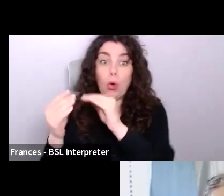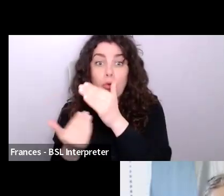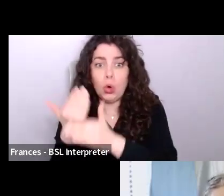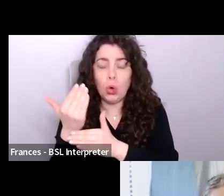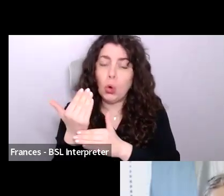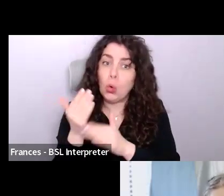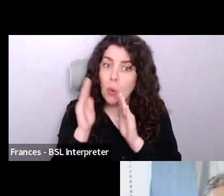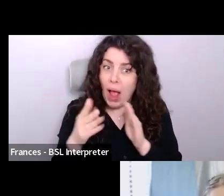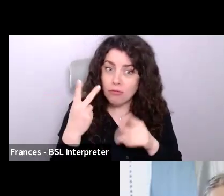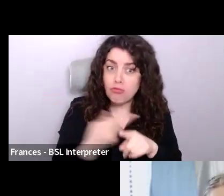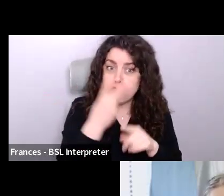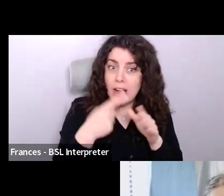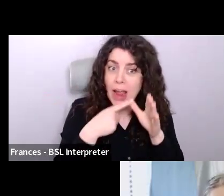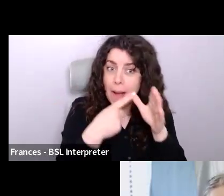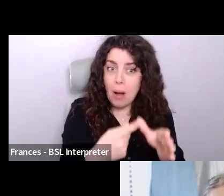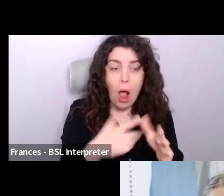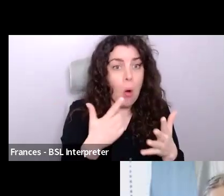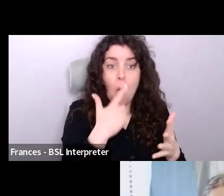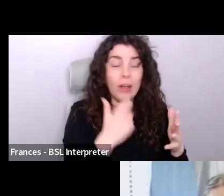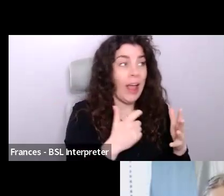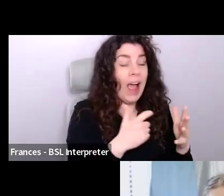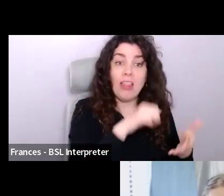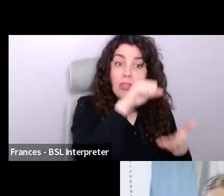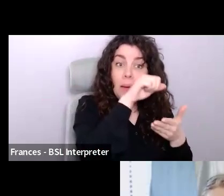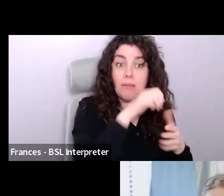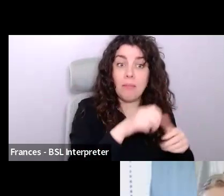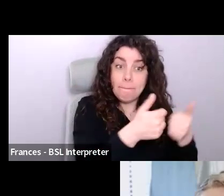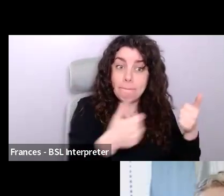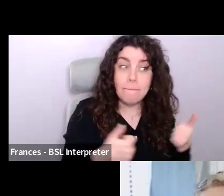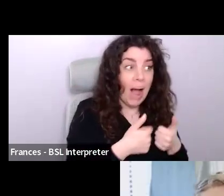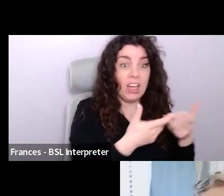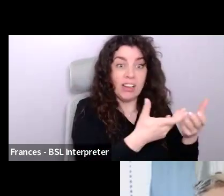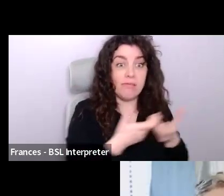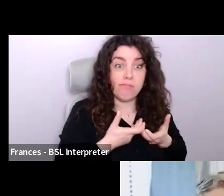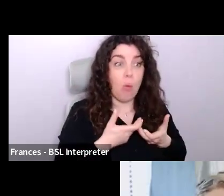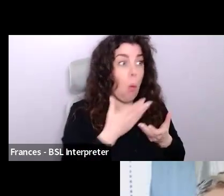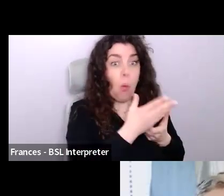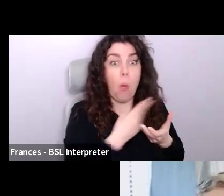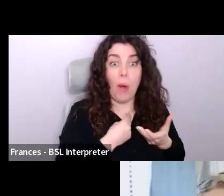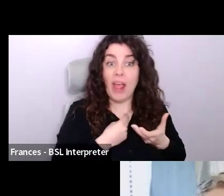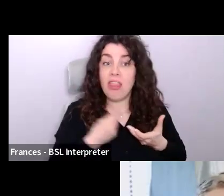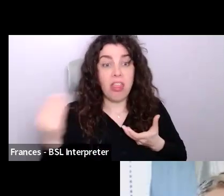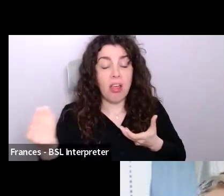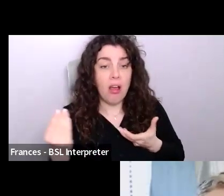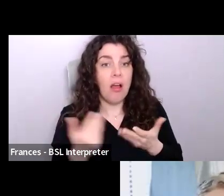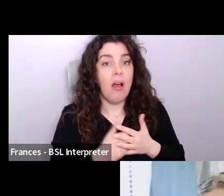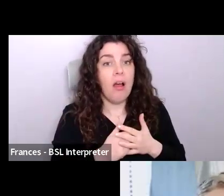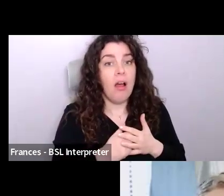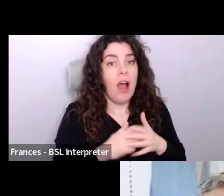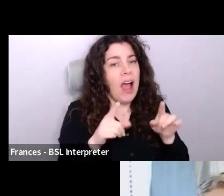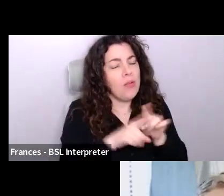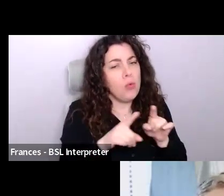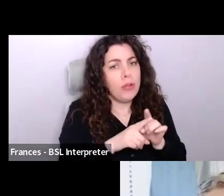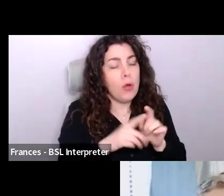kind of bring the support with you into your new employment? And then another question was kind of how it works with having a support worker.